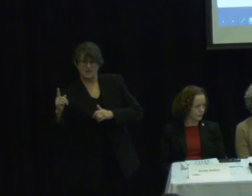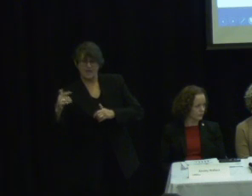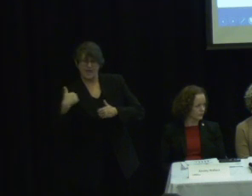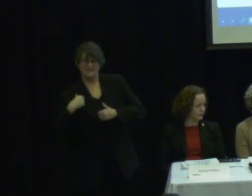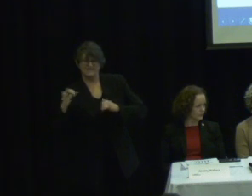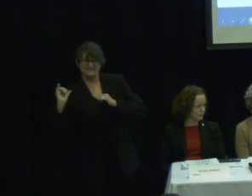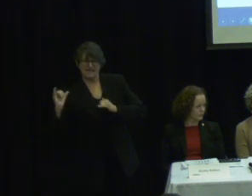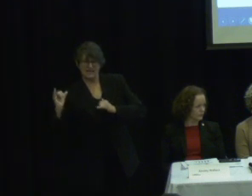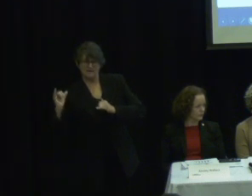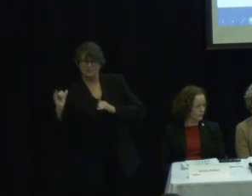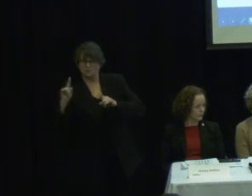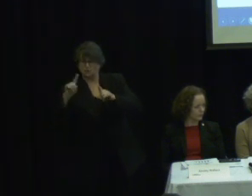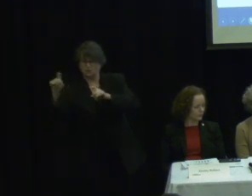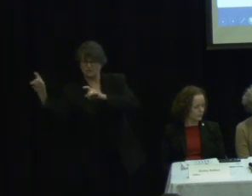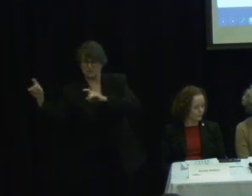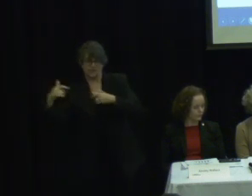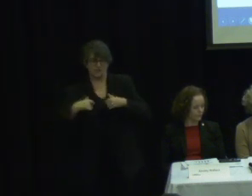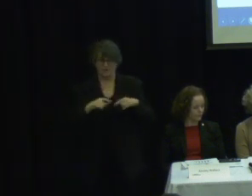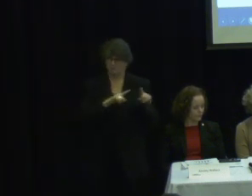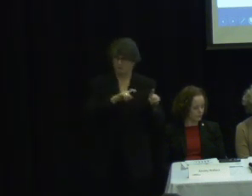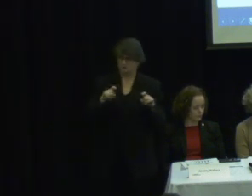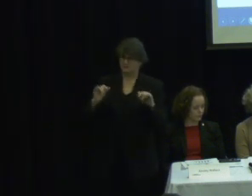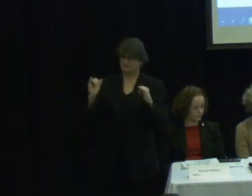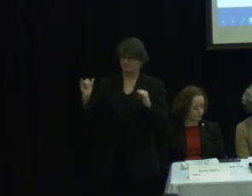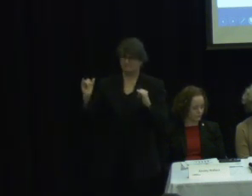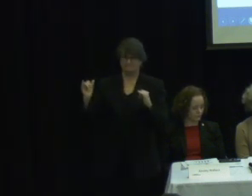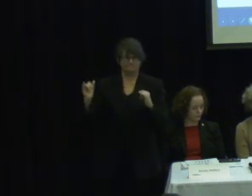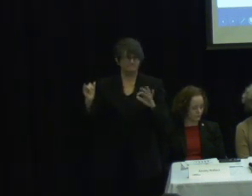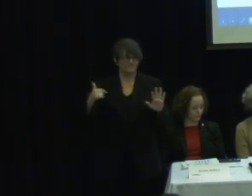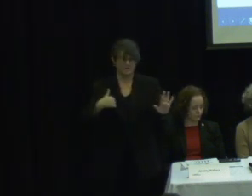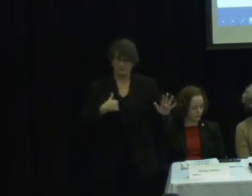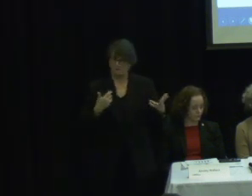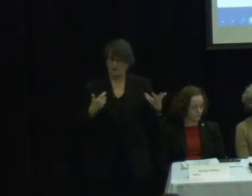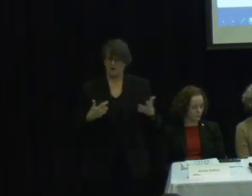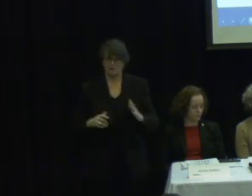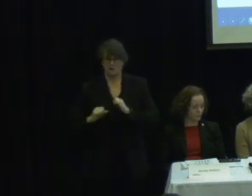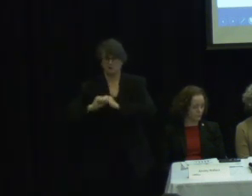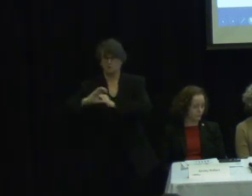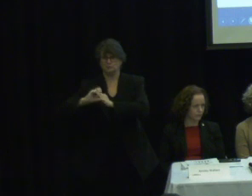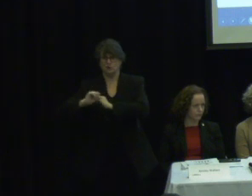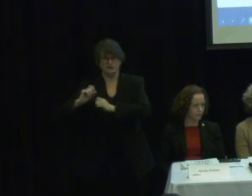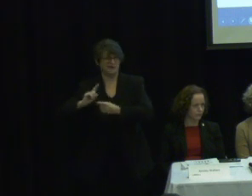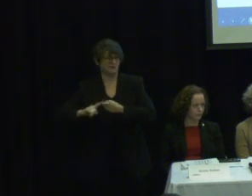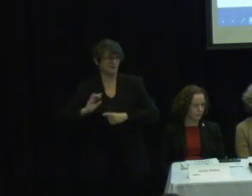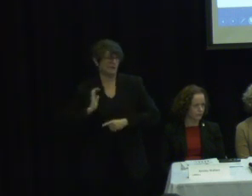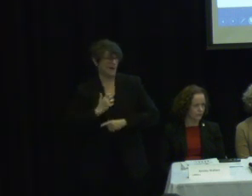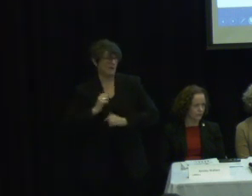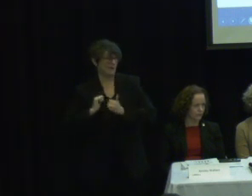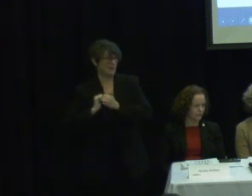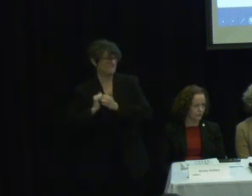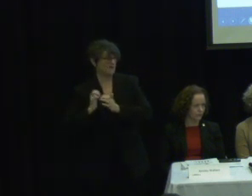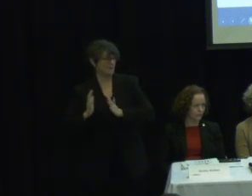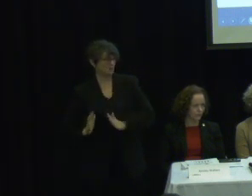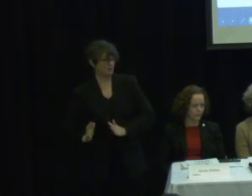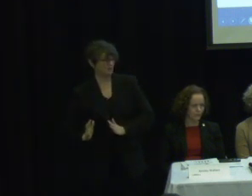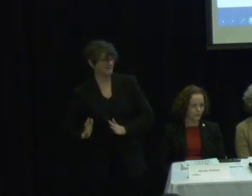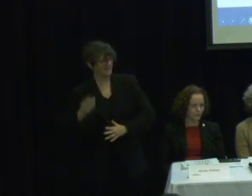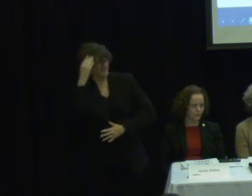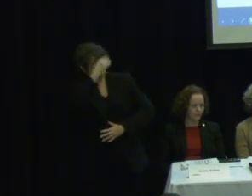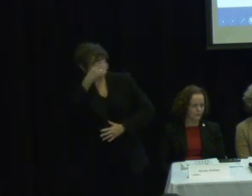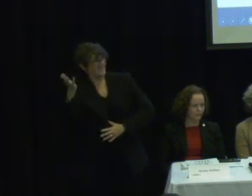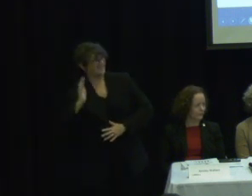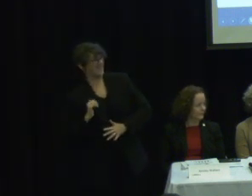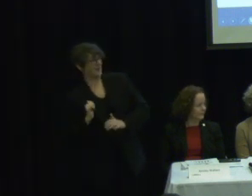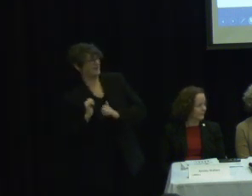And so, not my favorite thing to do is broadcast to my competitors our gaps, so I didn't bring those breakdowns on how we stack